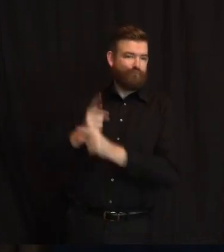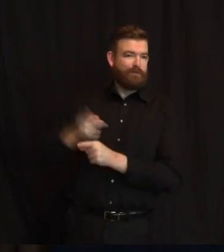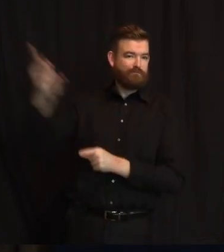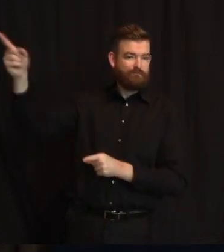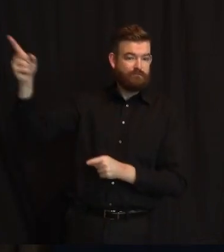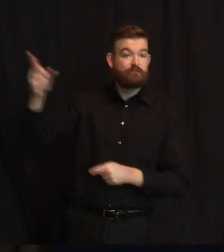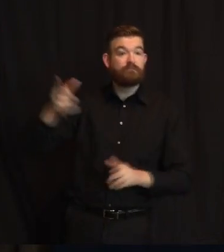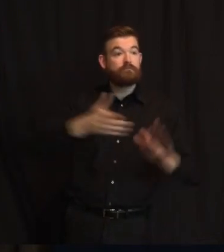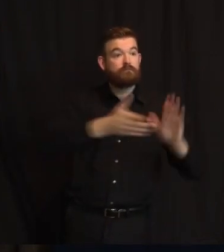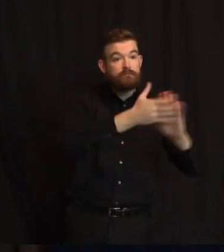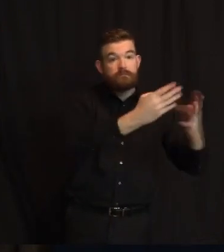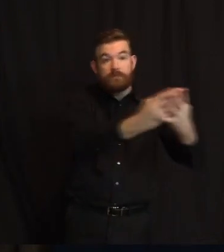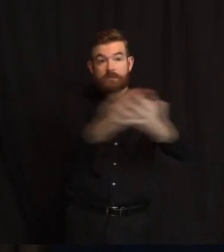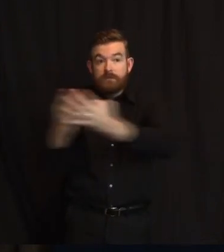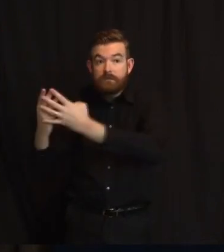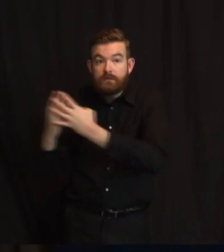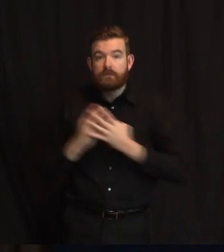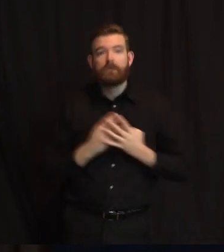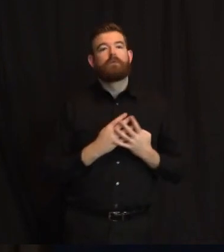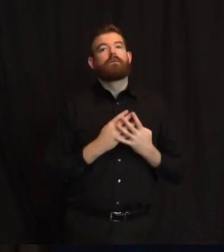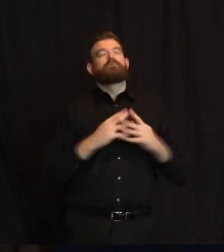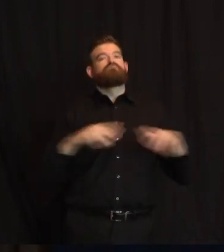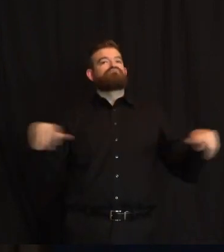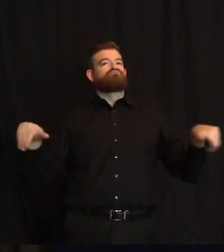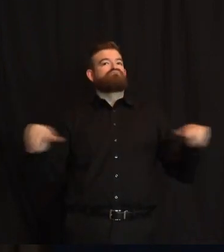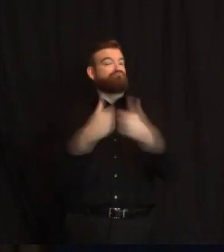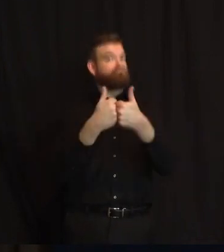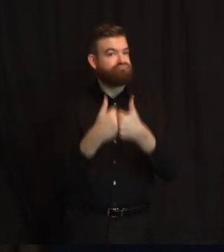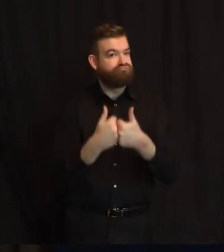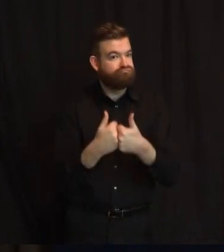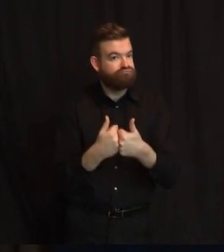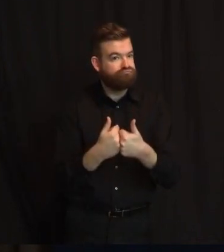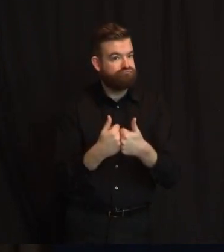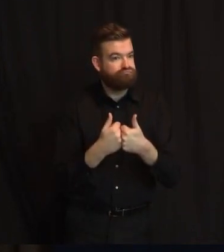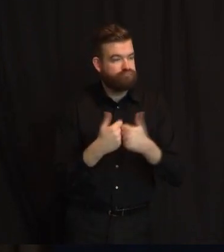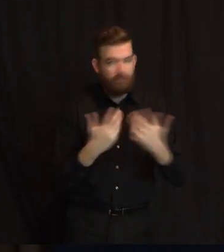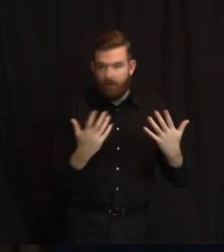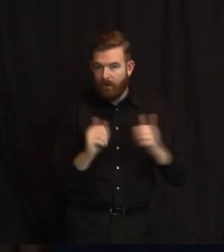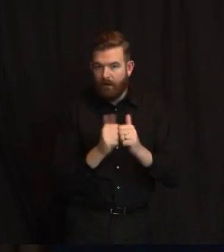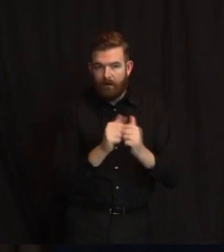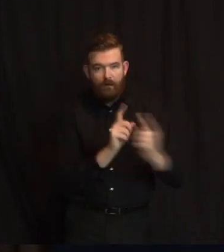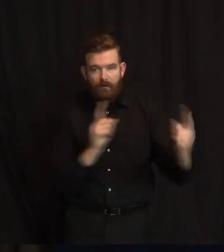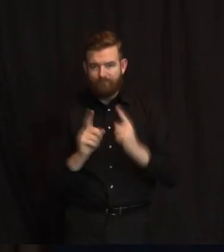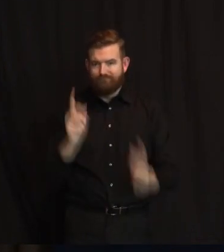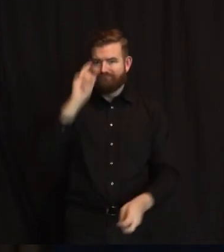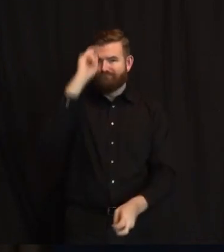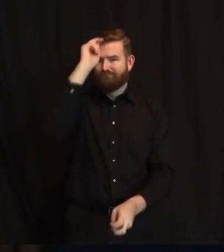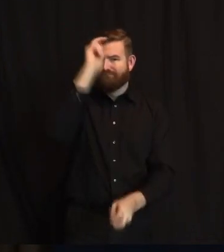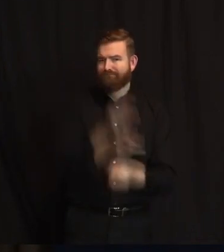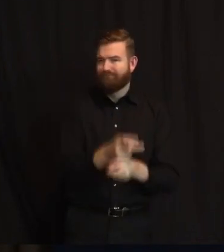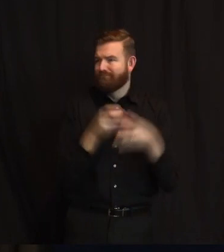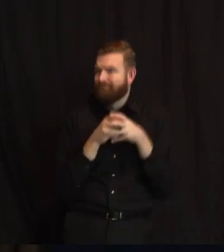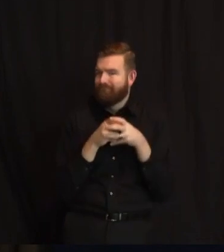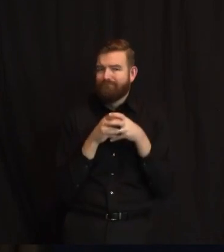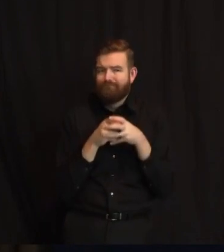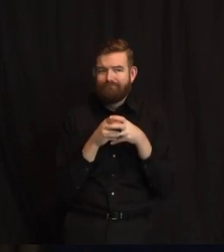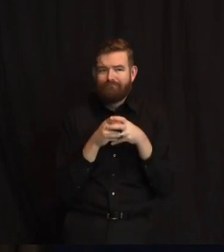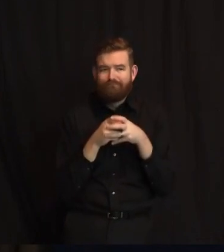are unique challenges in trying to institute social distancing. However, even with our limitations, we have